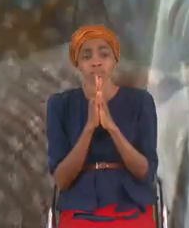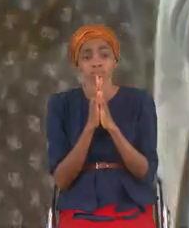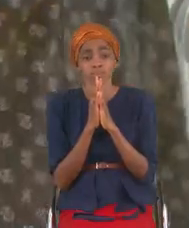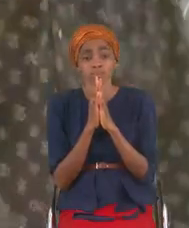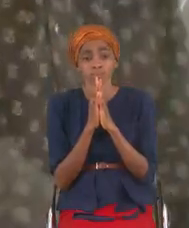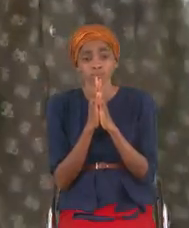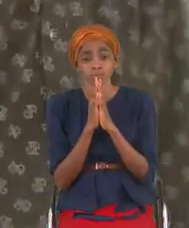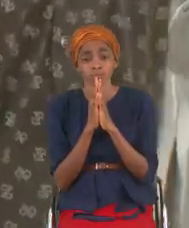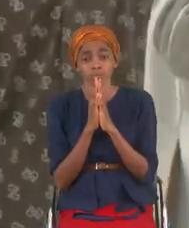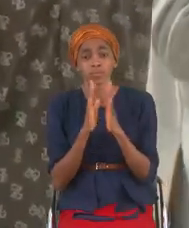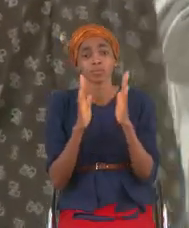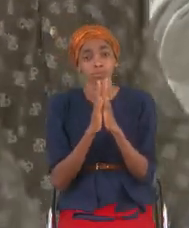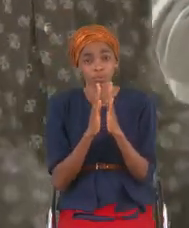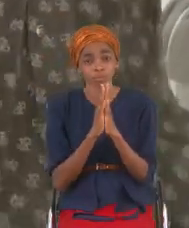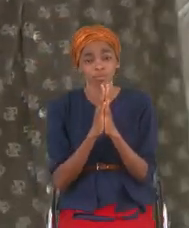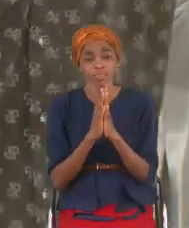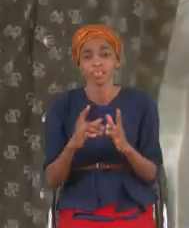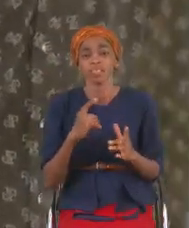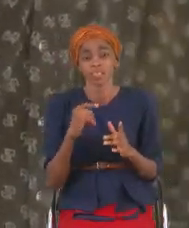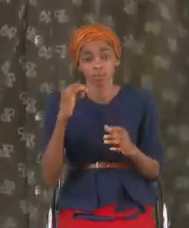tell him he'll make you